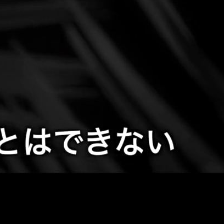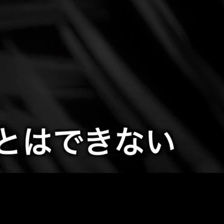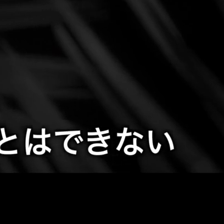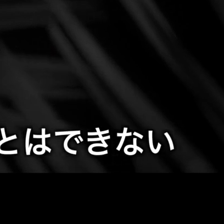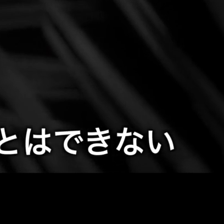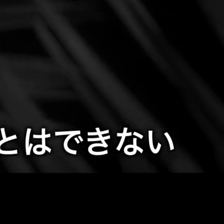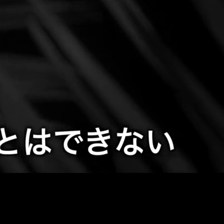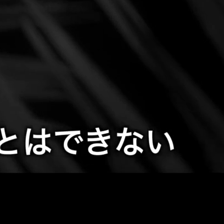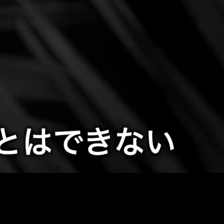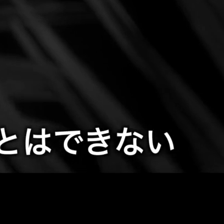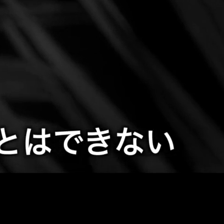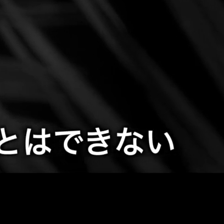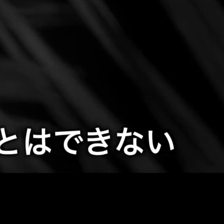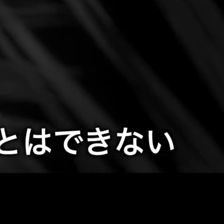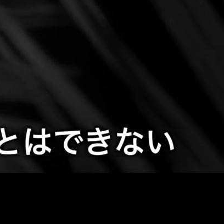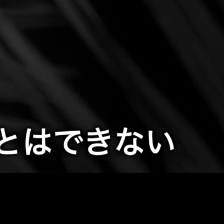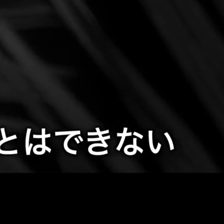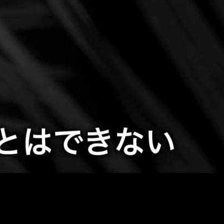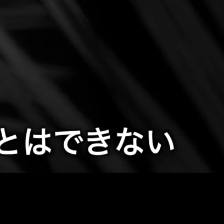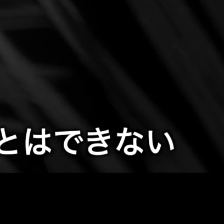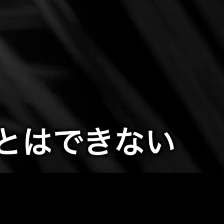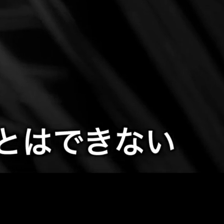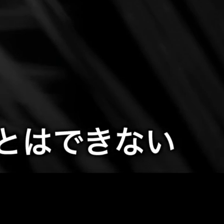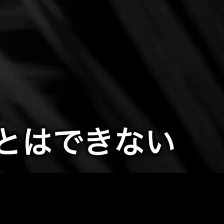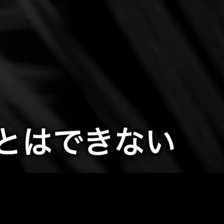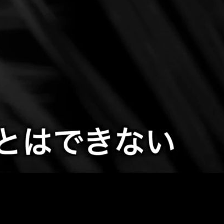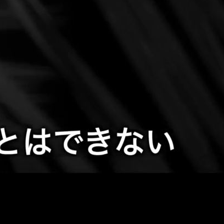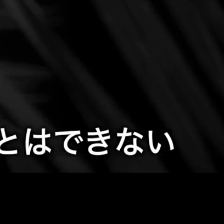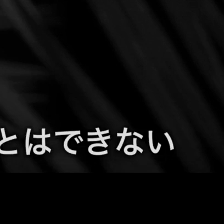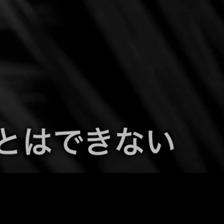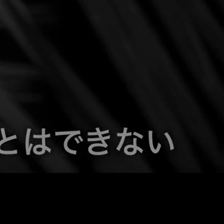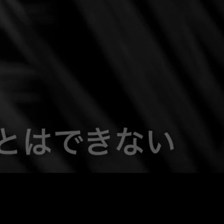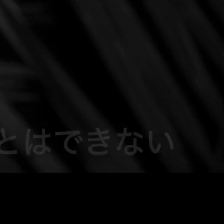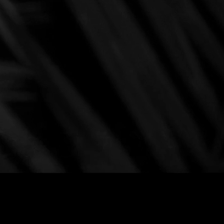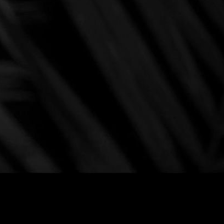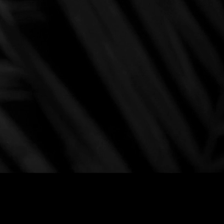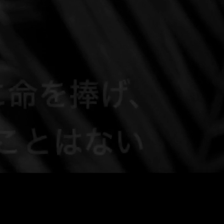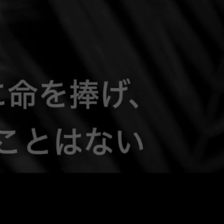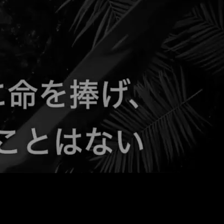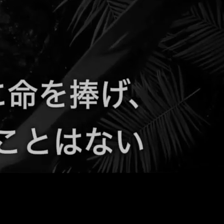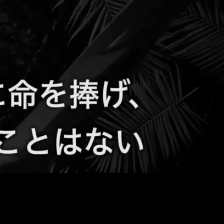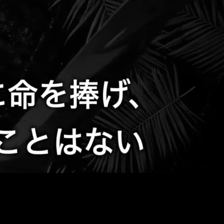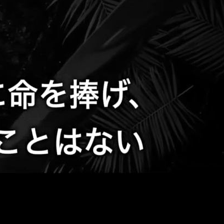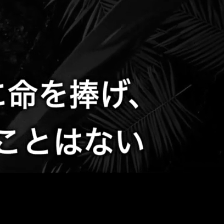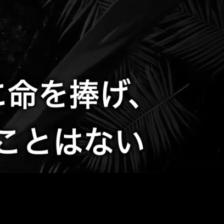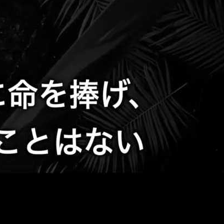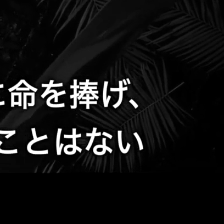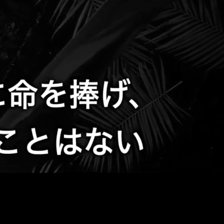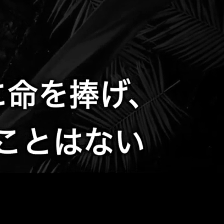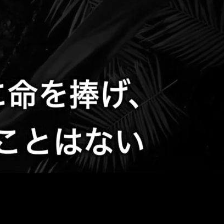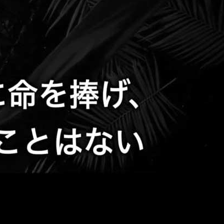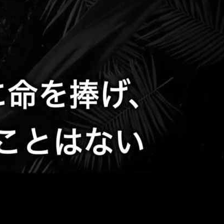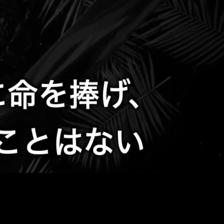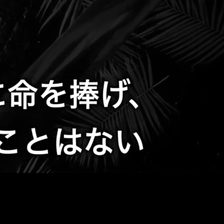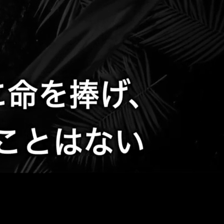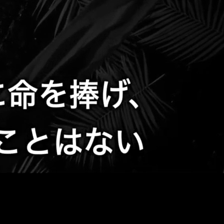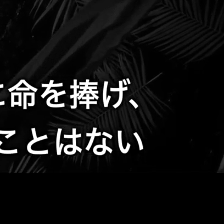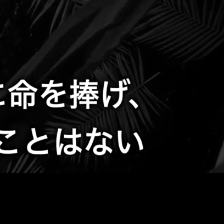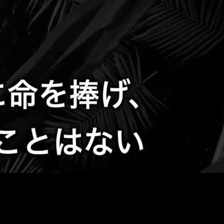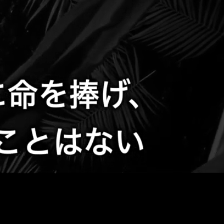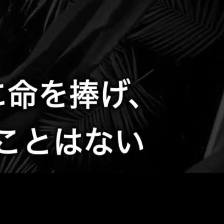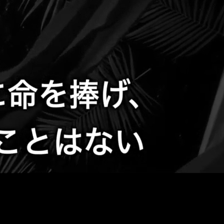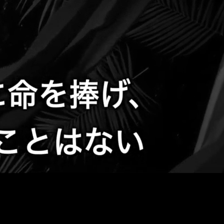evil, with a reign of grace and a kingdom of peace. No other king could give his life